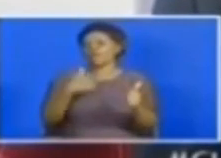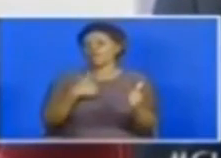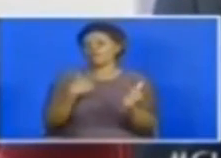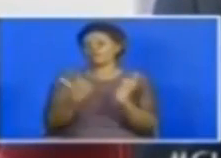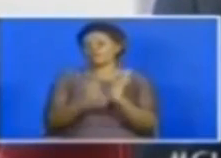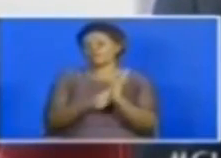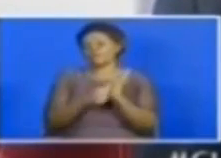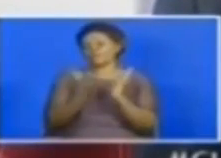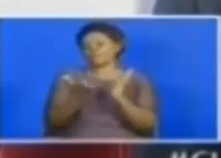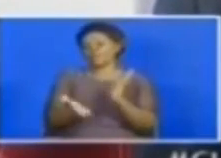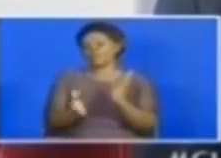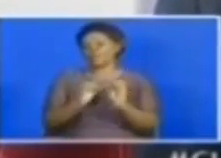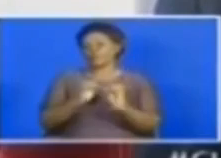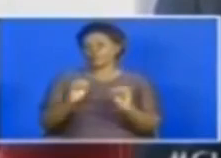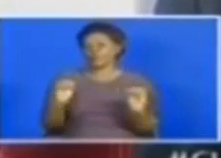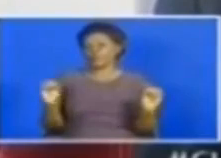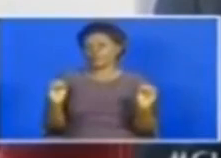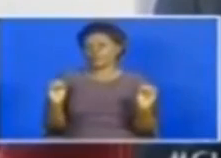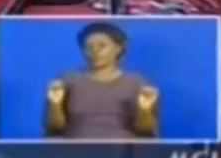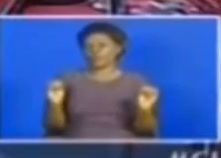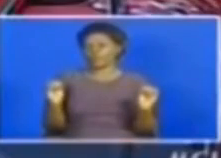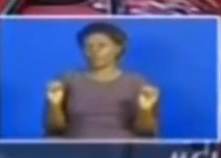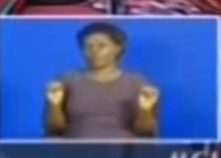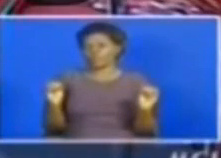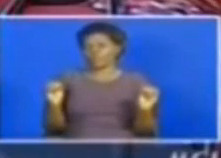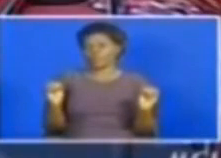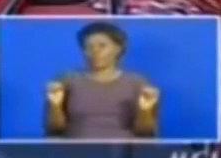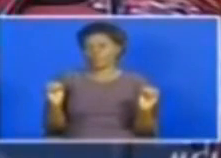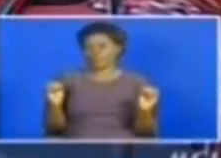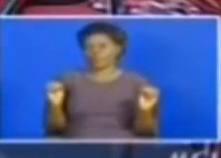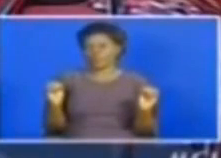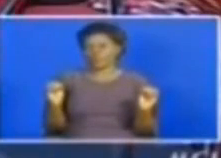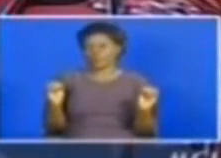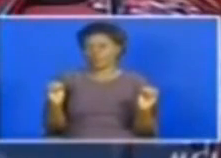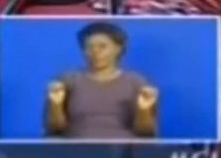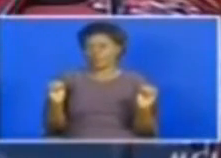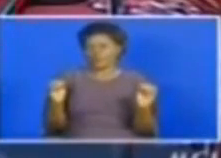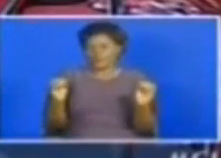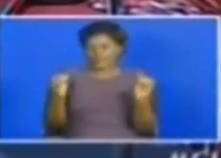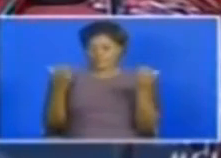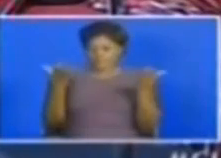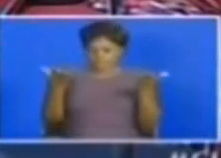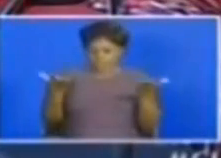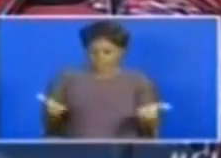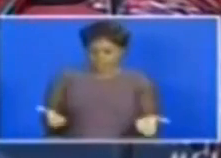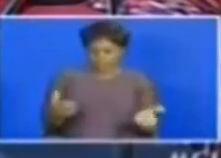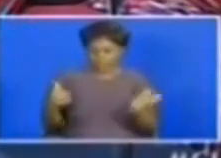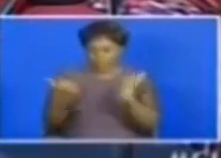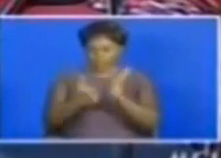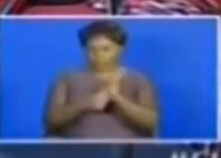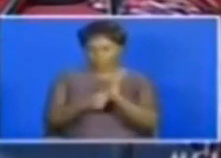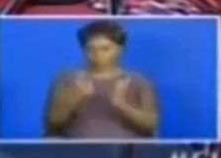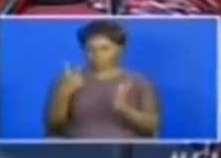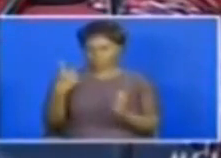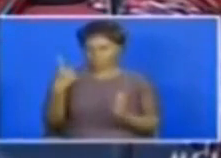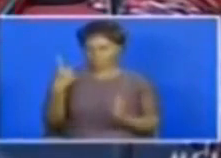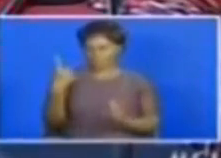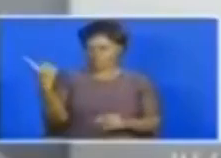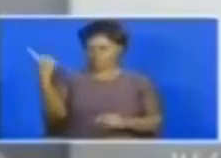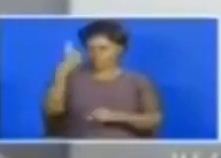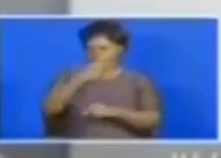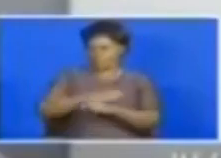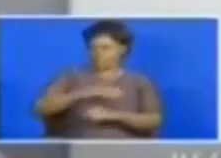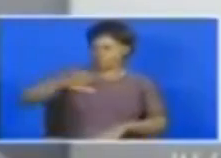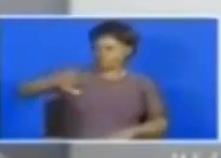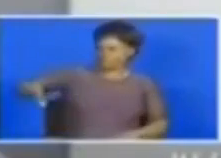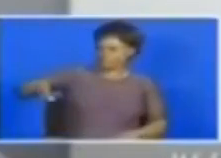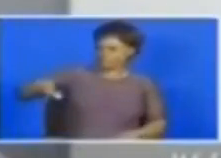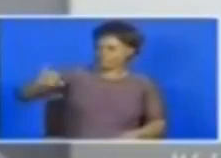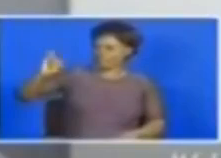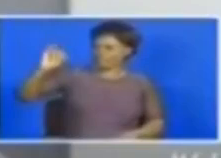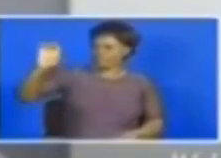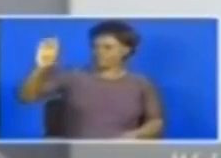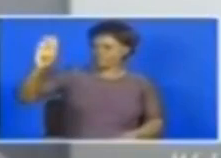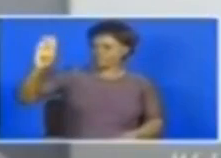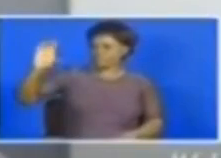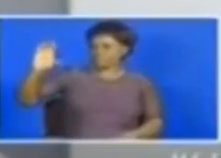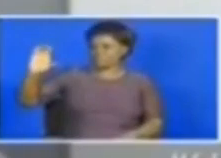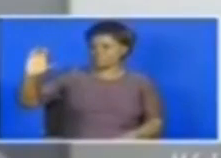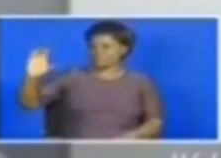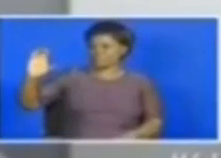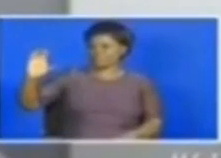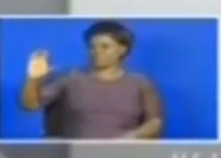dealing with the issues we are dealing right now. All right, and yet we find ourselves here where we are. So with 21 days to go, with the IEBC seeking,